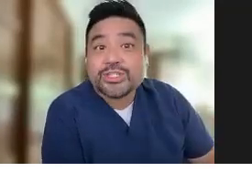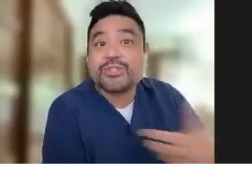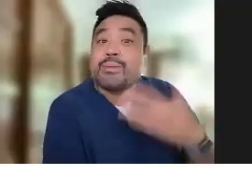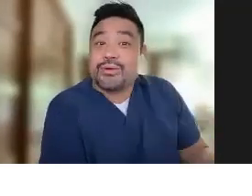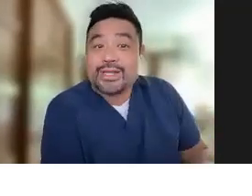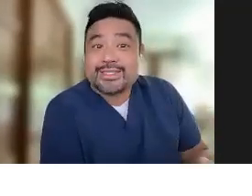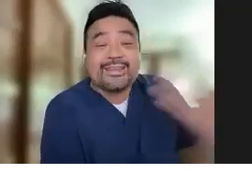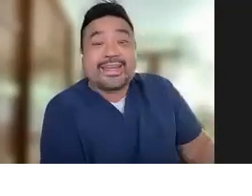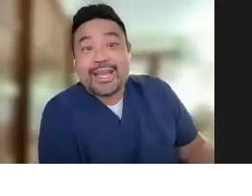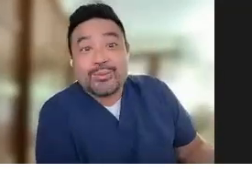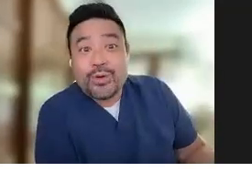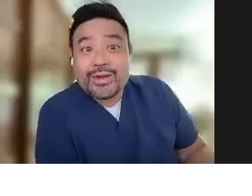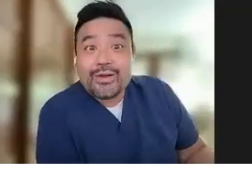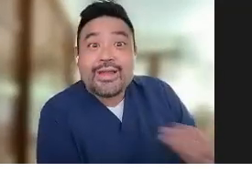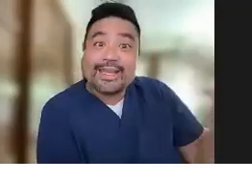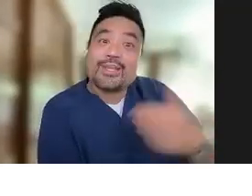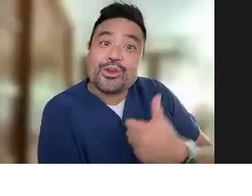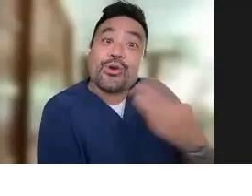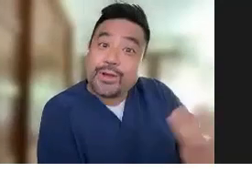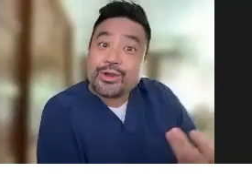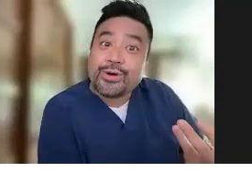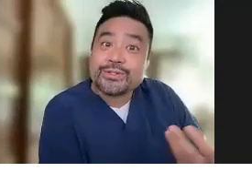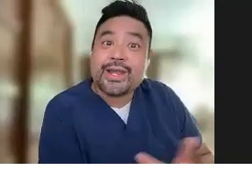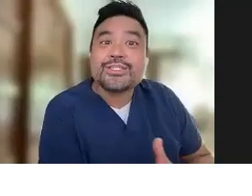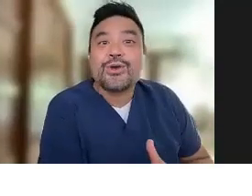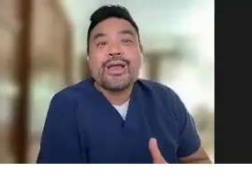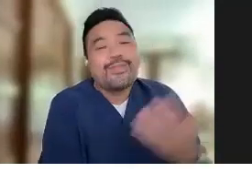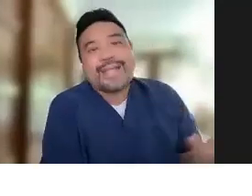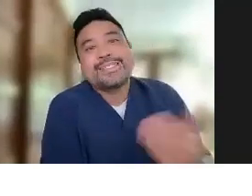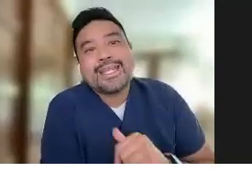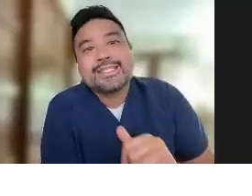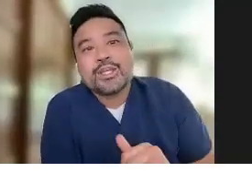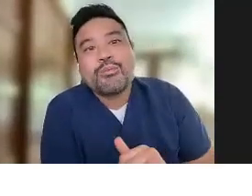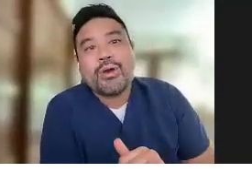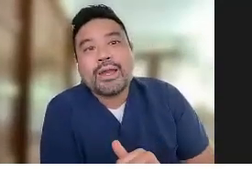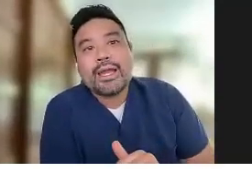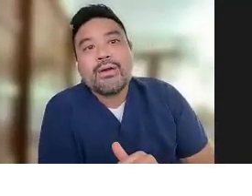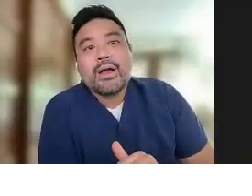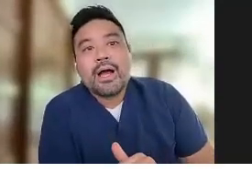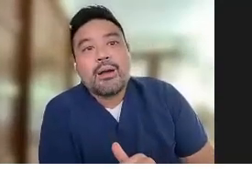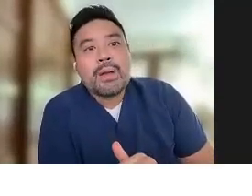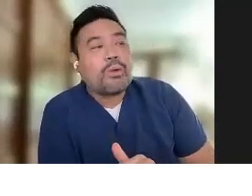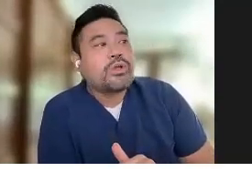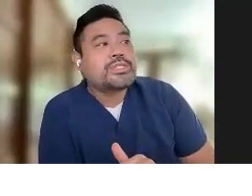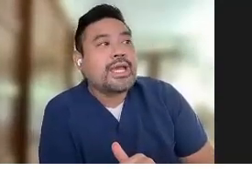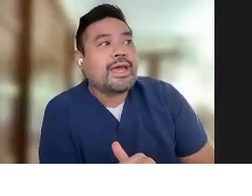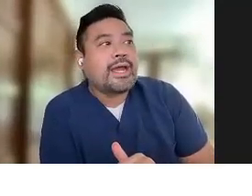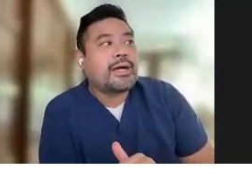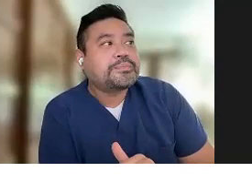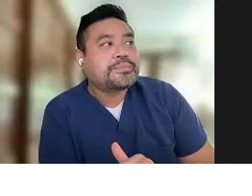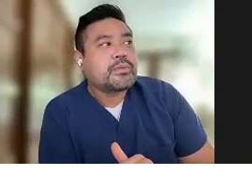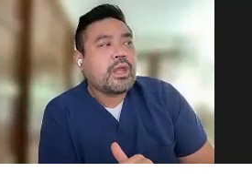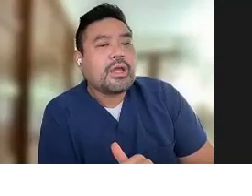staffing shortages, right? People get sick and they can't come to work now. Our own healthcare workers, right? So that's the tough part right now. I will say